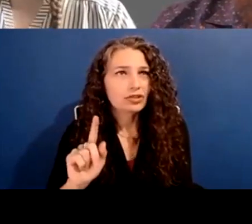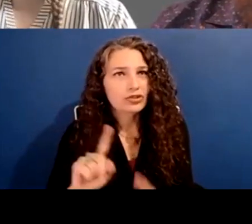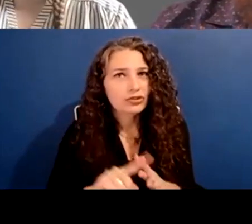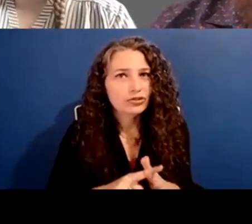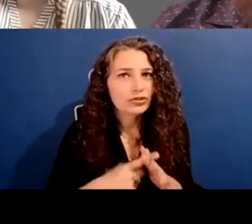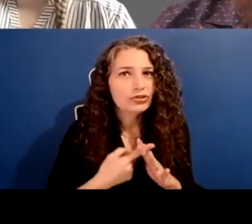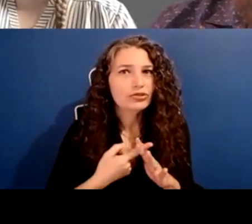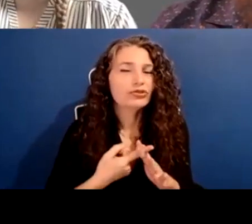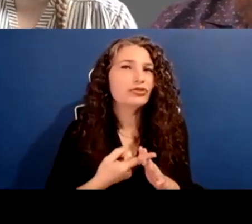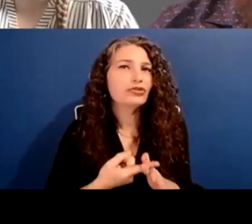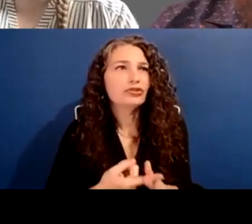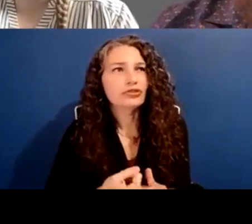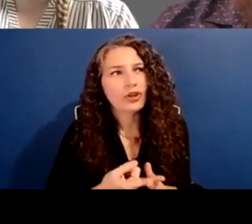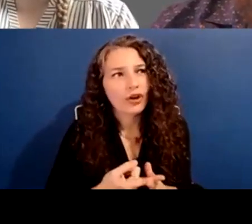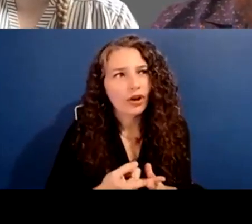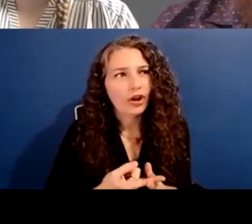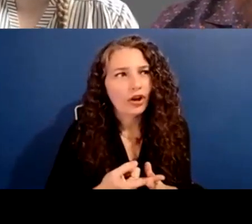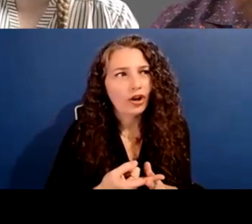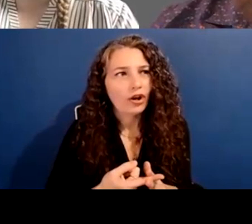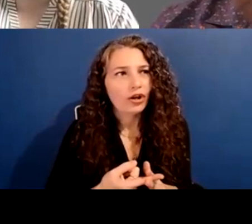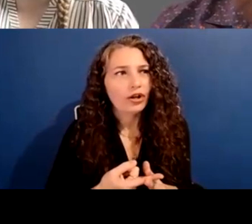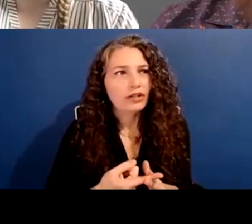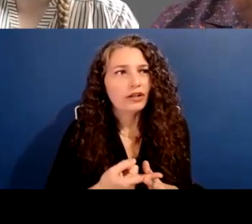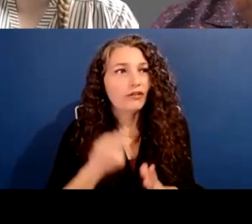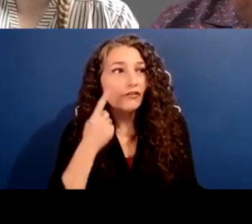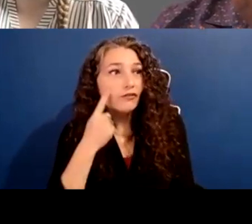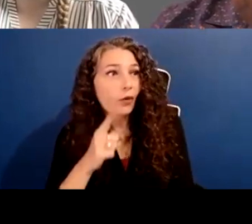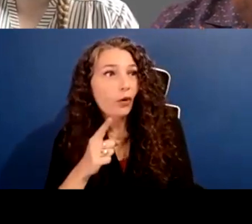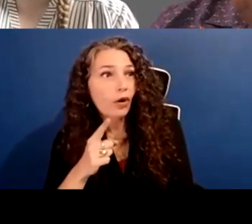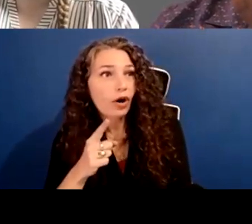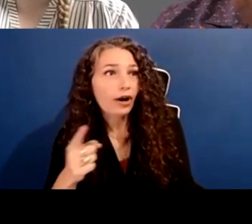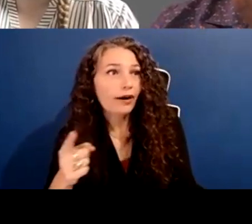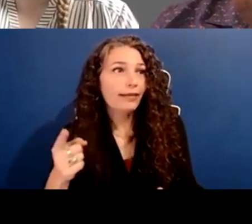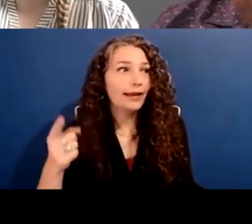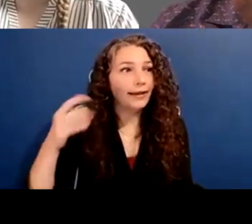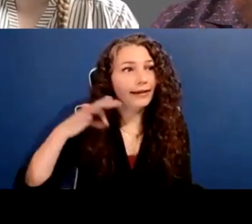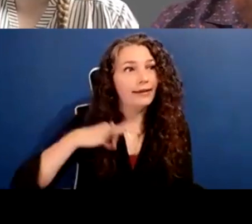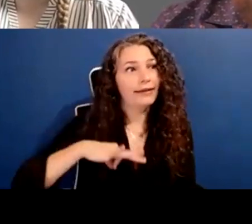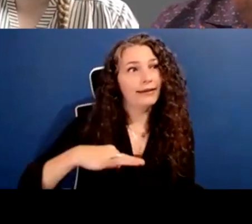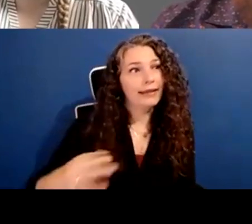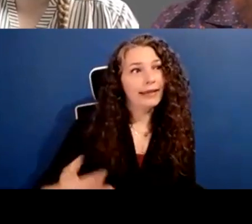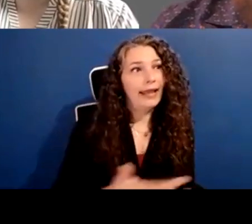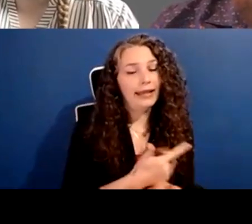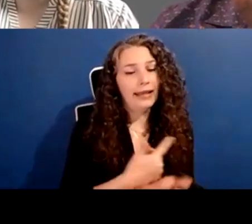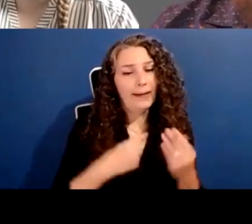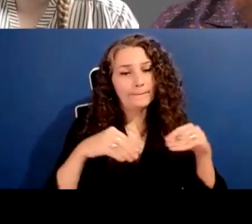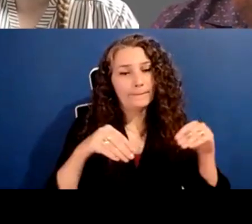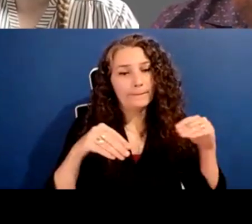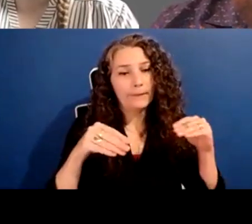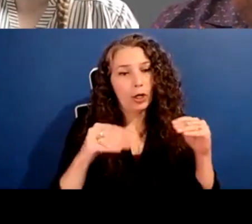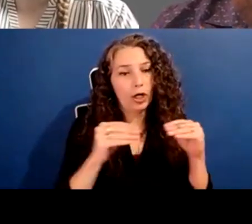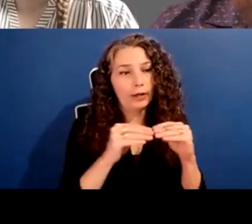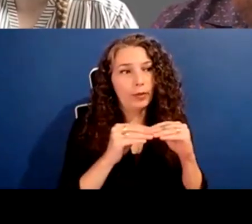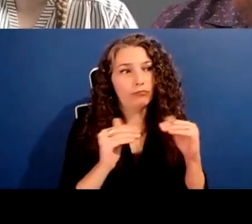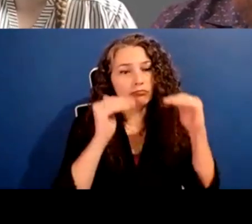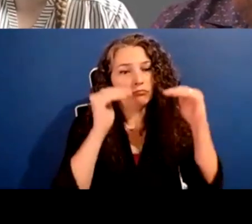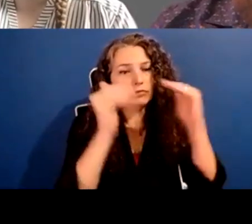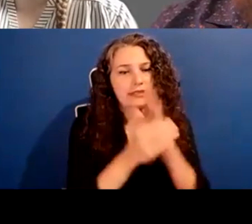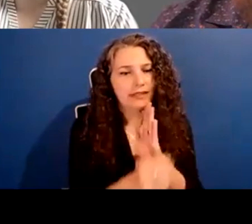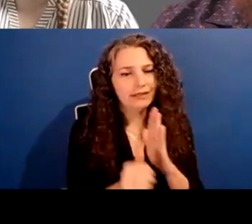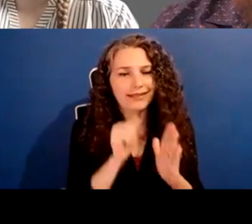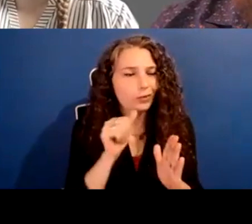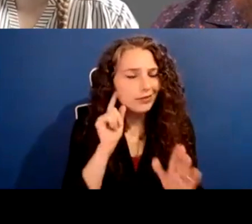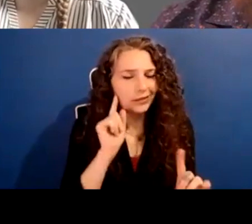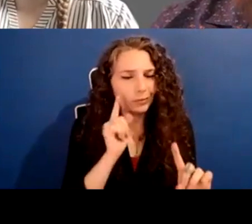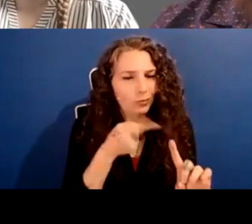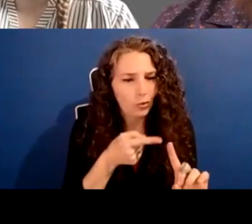made my podcast to like gain marketable skills. It wasn't a career thing for me at the time. I was actually like had been studying something